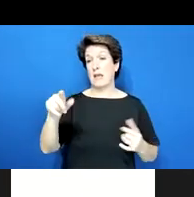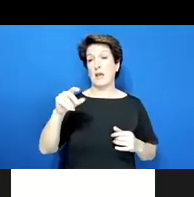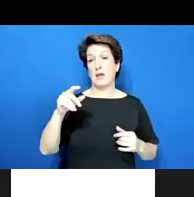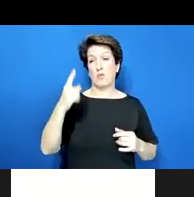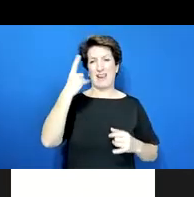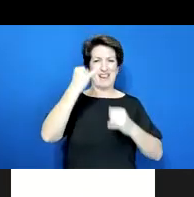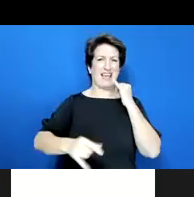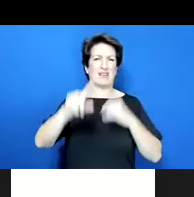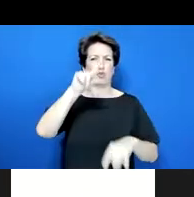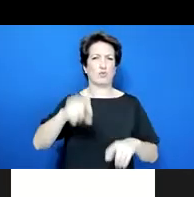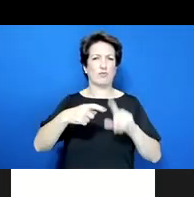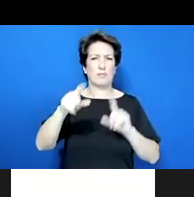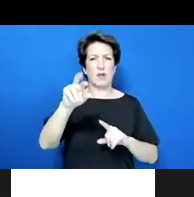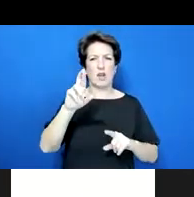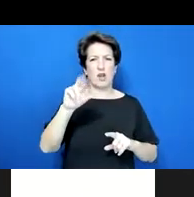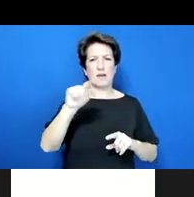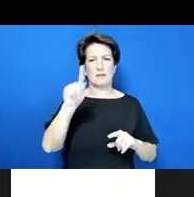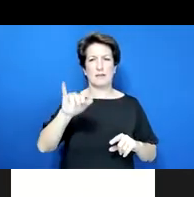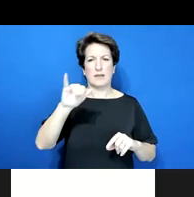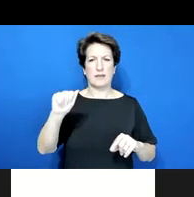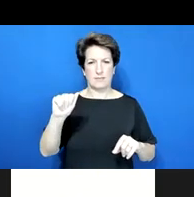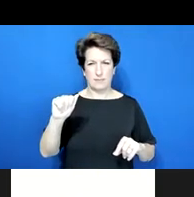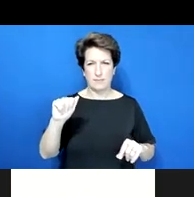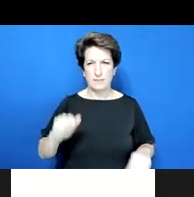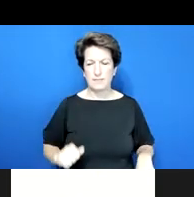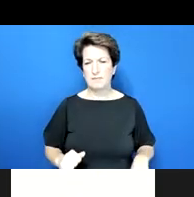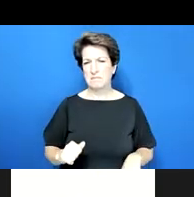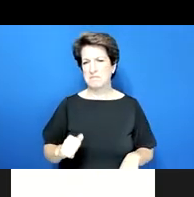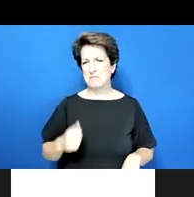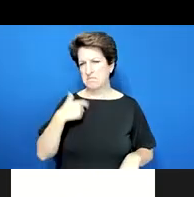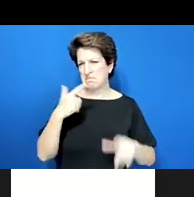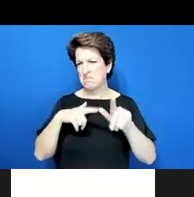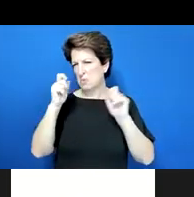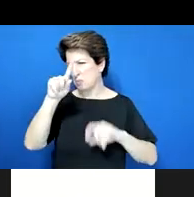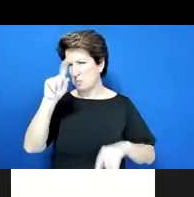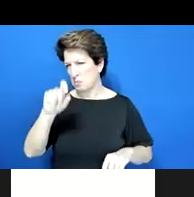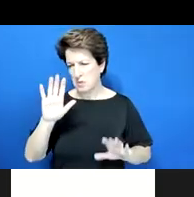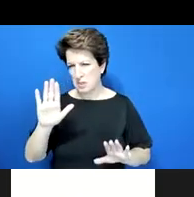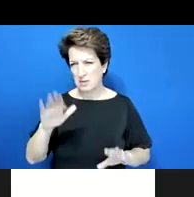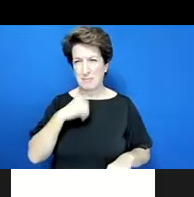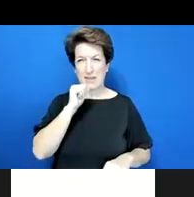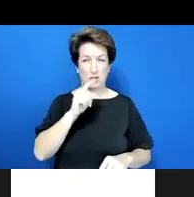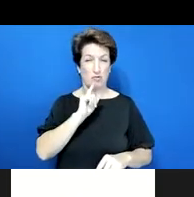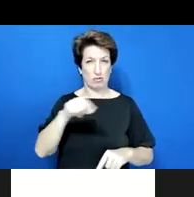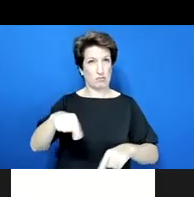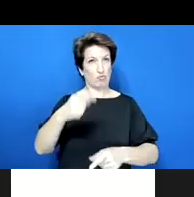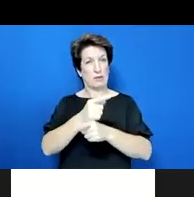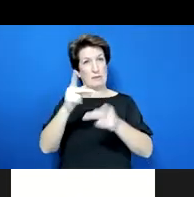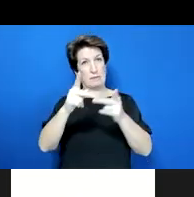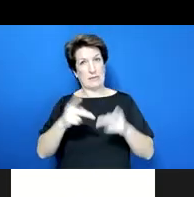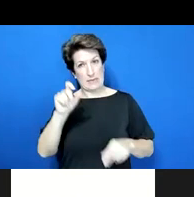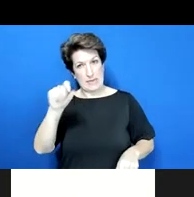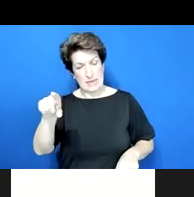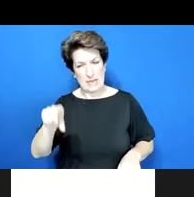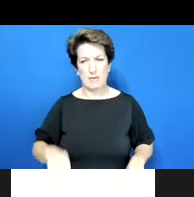from Razia. Okay. Just a quick question. I'm not sure even if this is the right platform to ask that. Are we